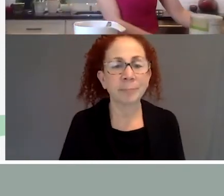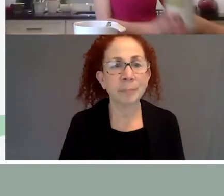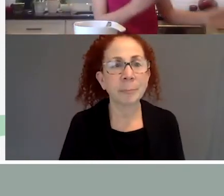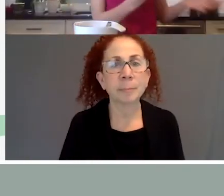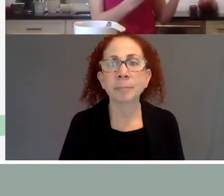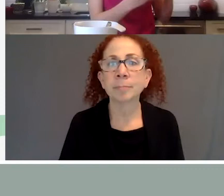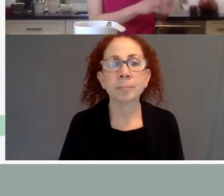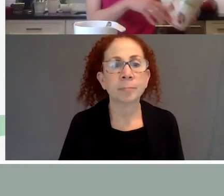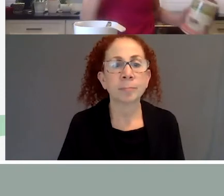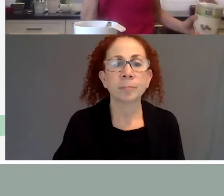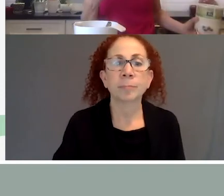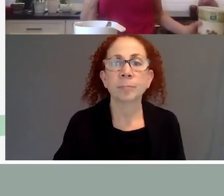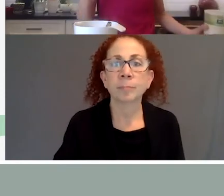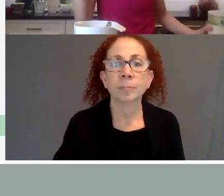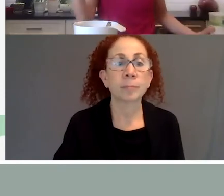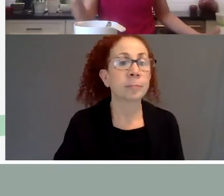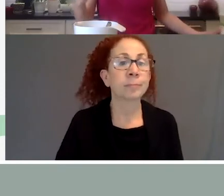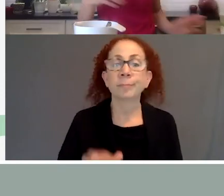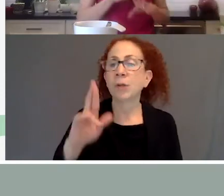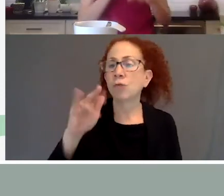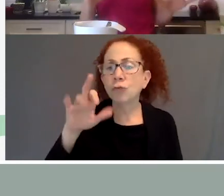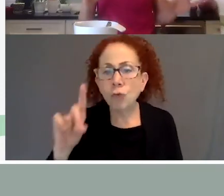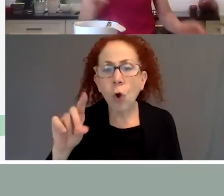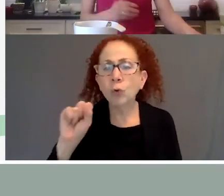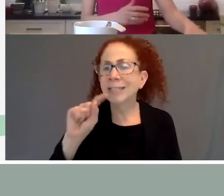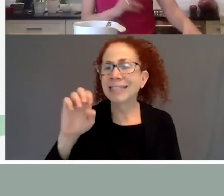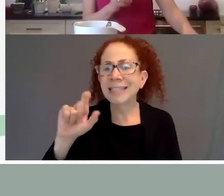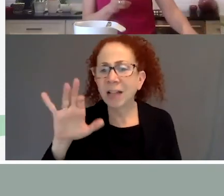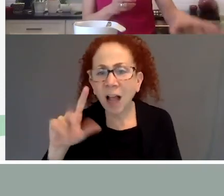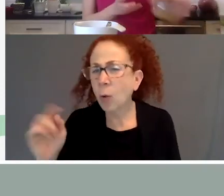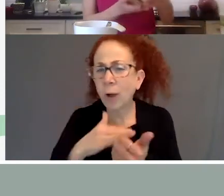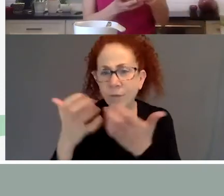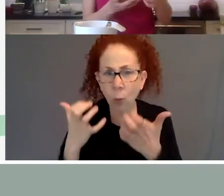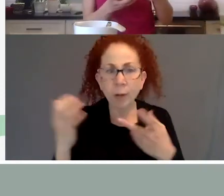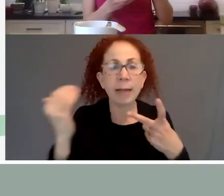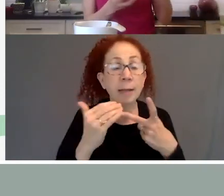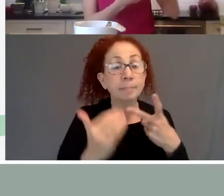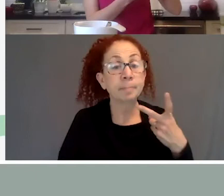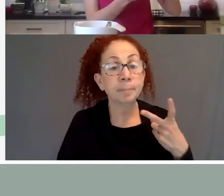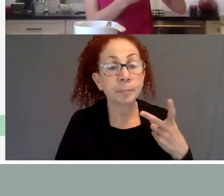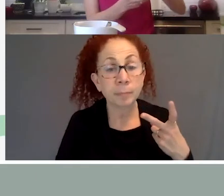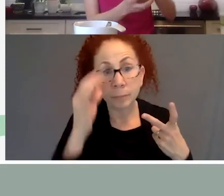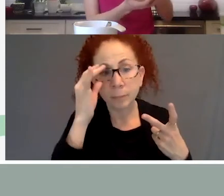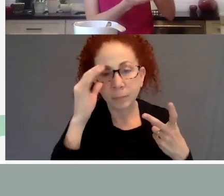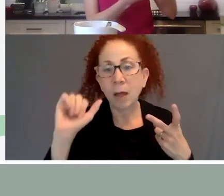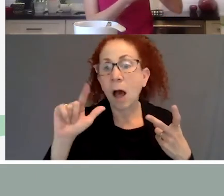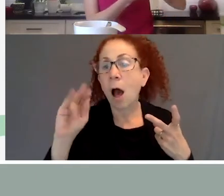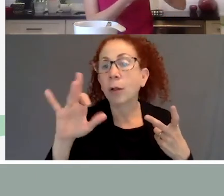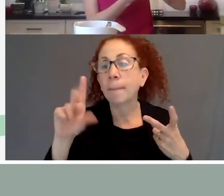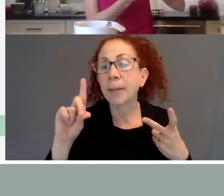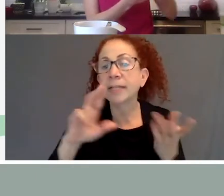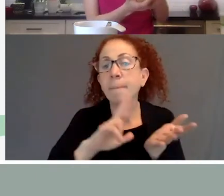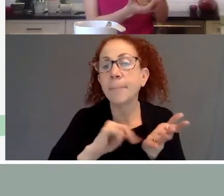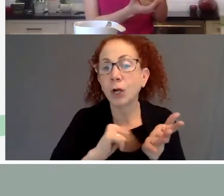a cup of oats. You can do rolled oats, steel cut oats, up to you. Next, we're gonna do almond butter. Now